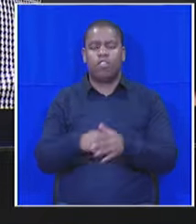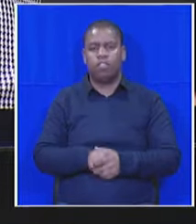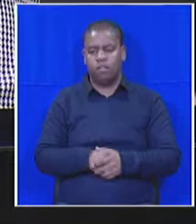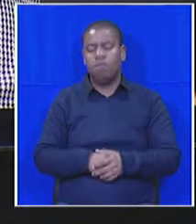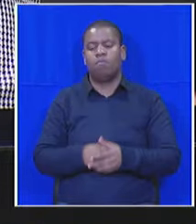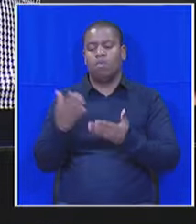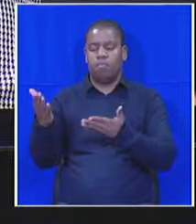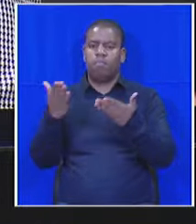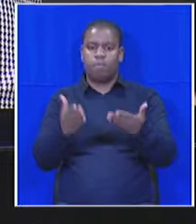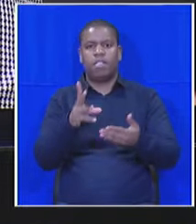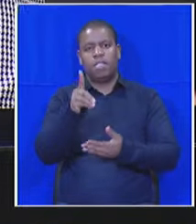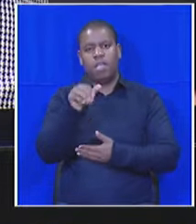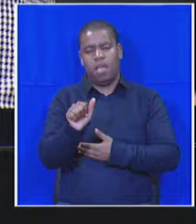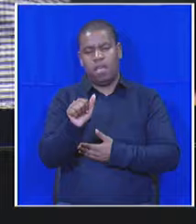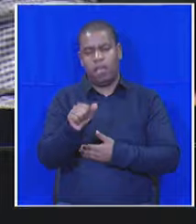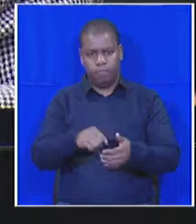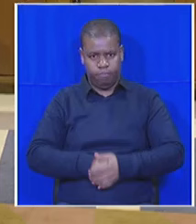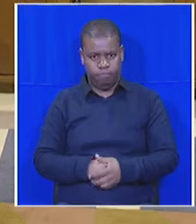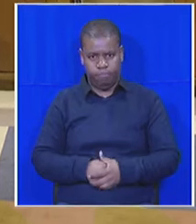upon the DA to take the podium.